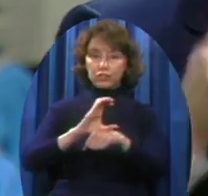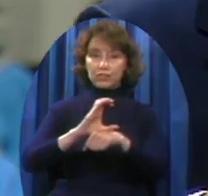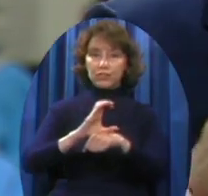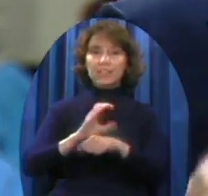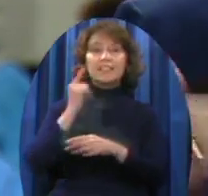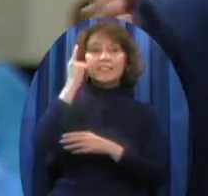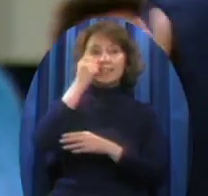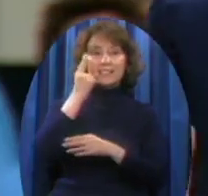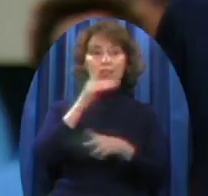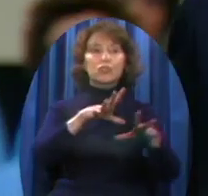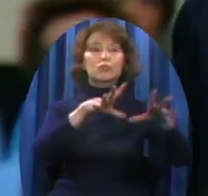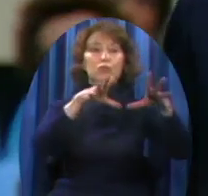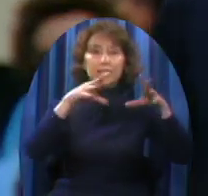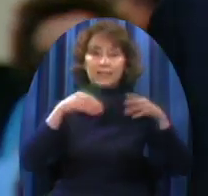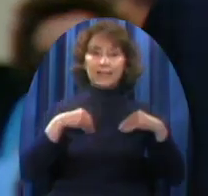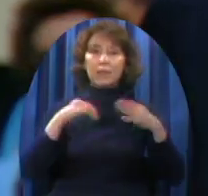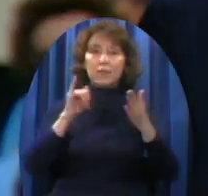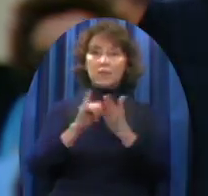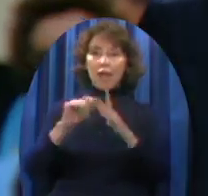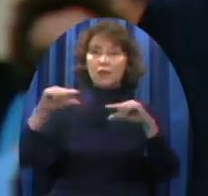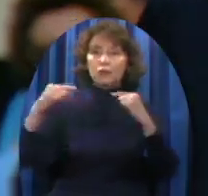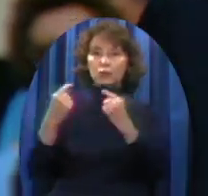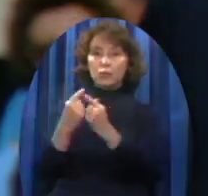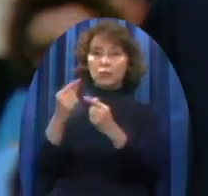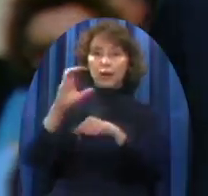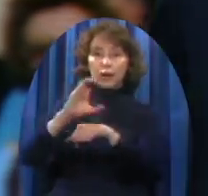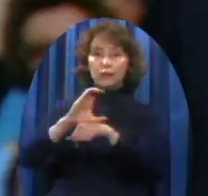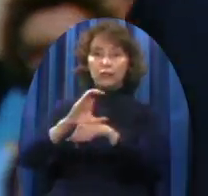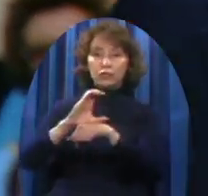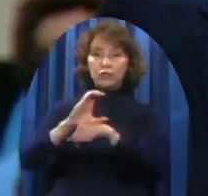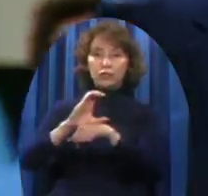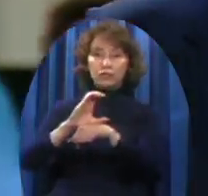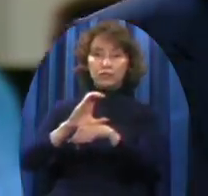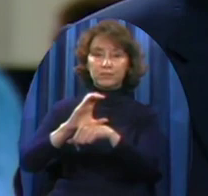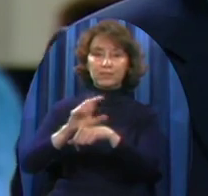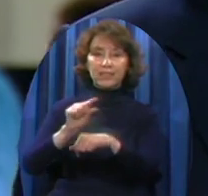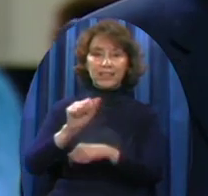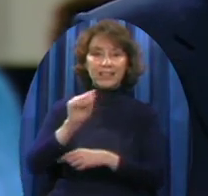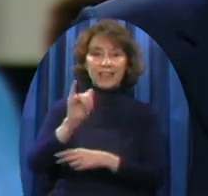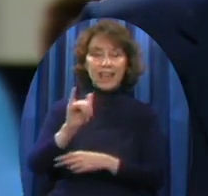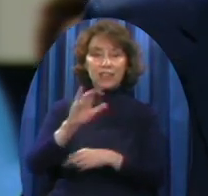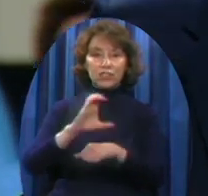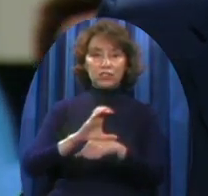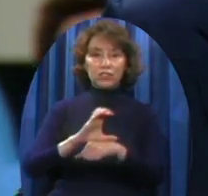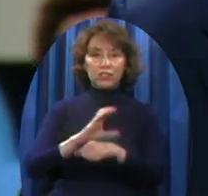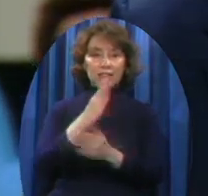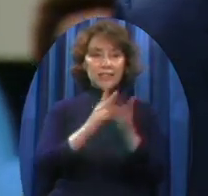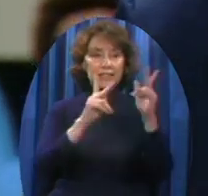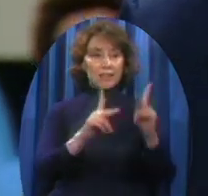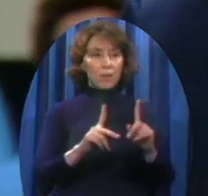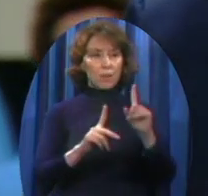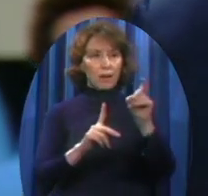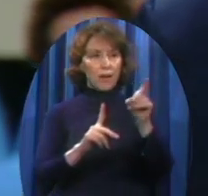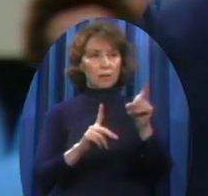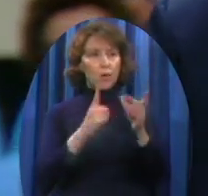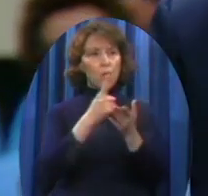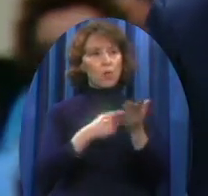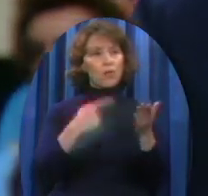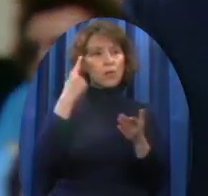National Council of Churches. I was asking a press conference in Minneapolis the other night, what do you think about that? I said, well, I expect they'll get accepted.